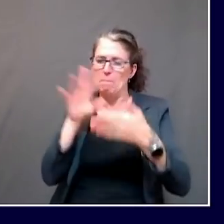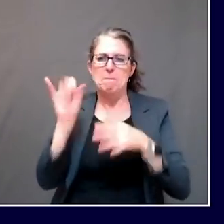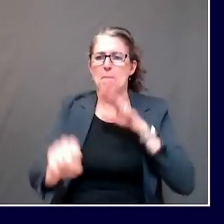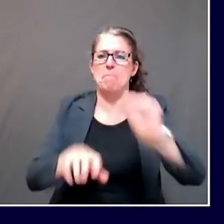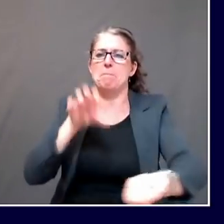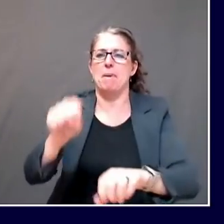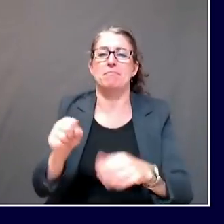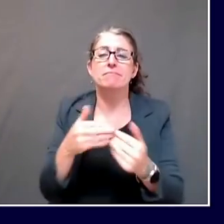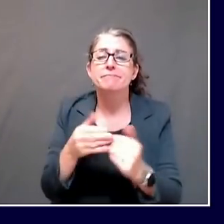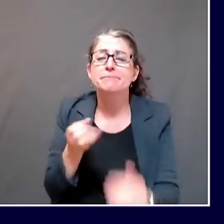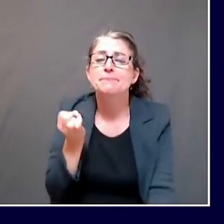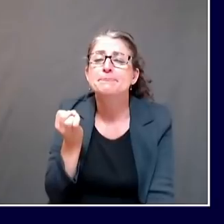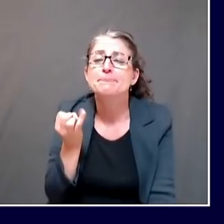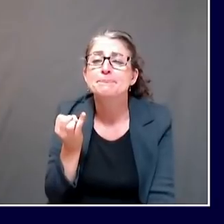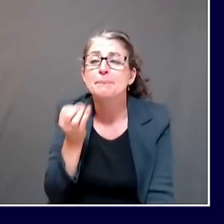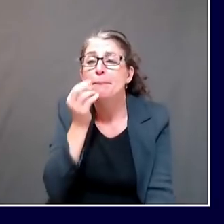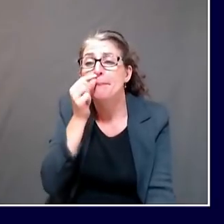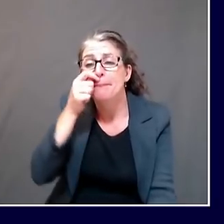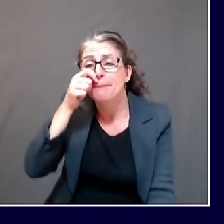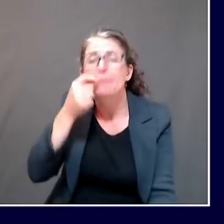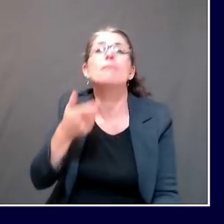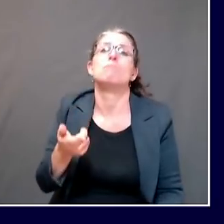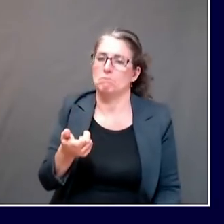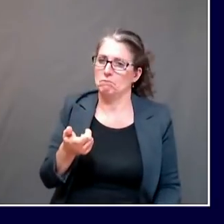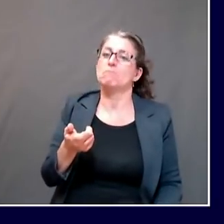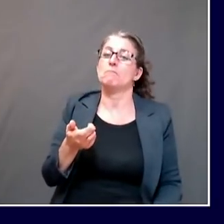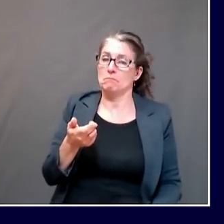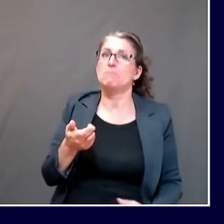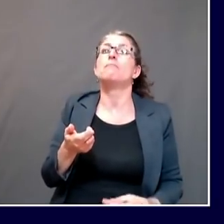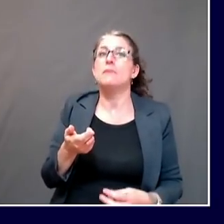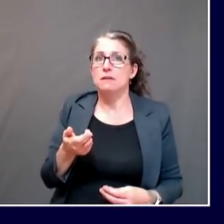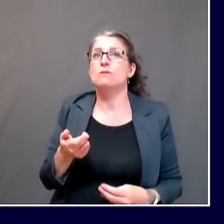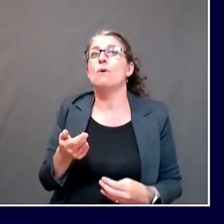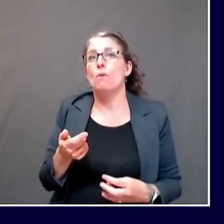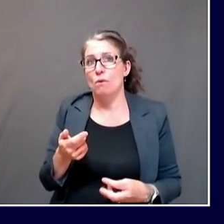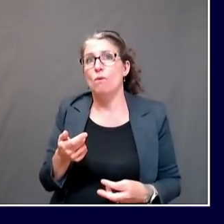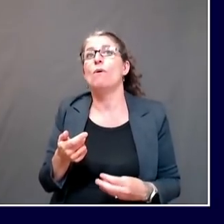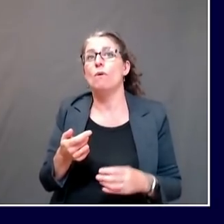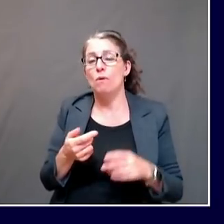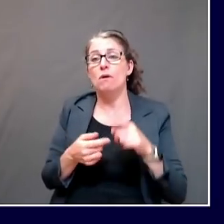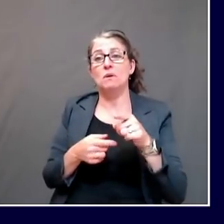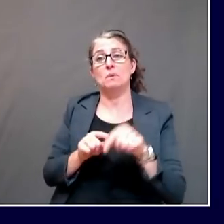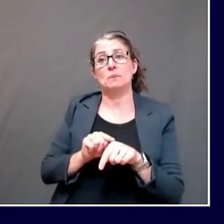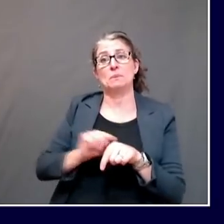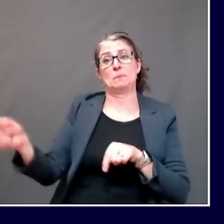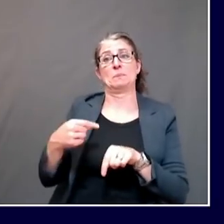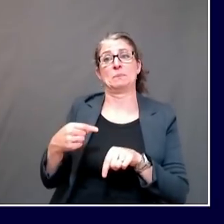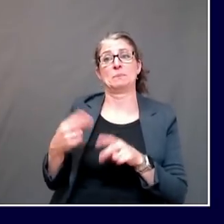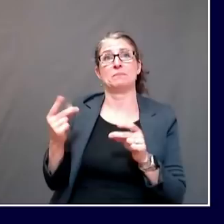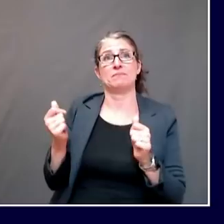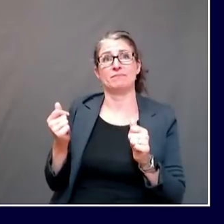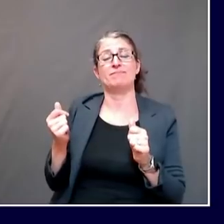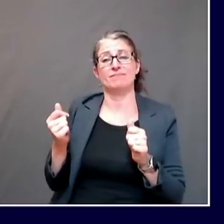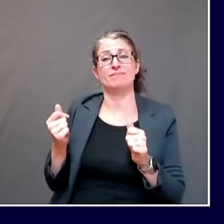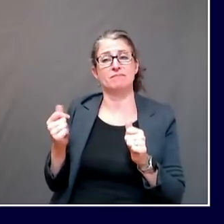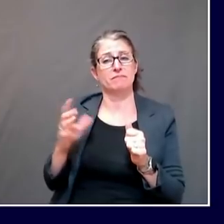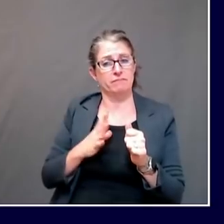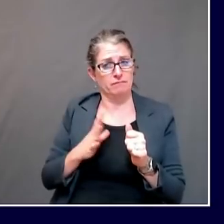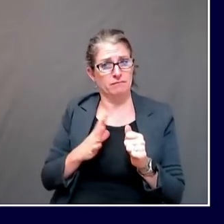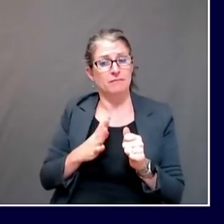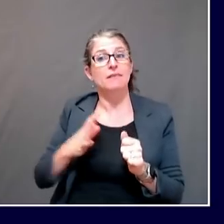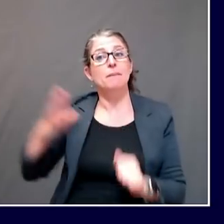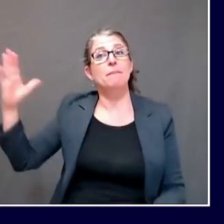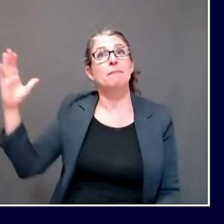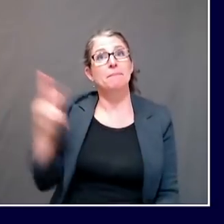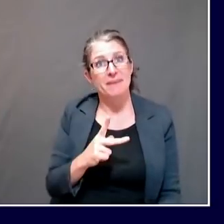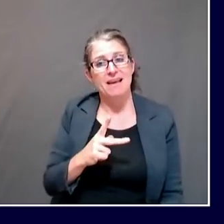then you stay away. No. If you're going out of state, you are coming back while you are awaiting your test results,